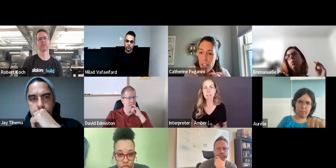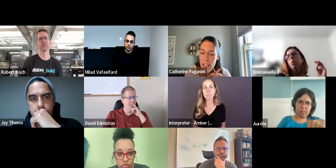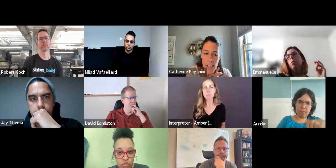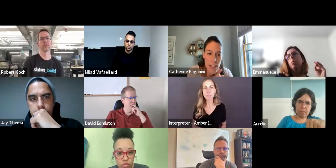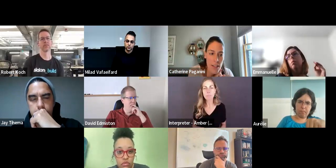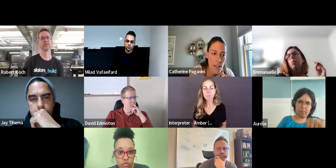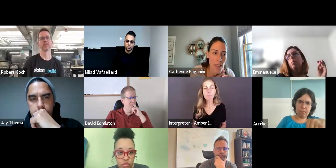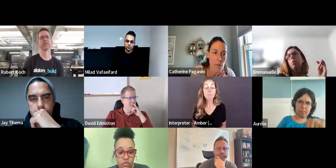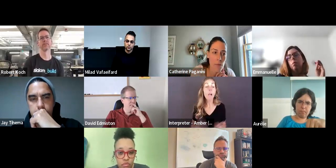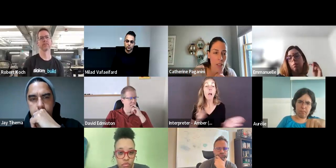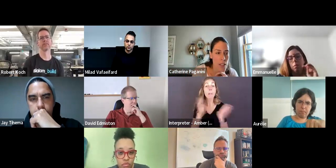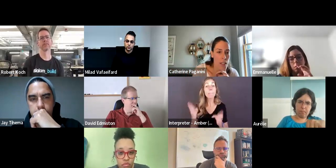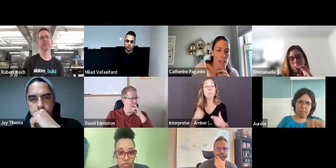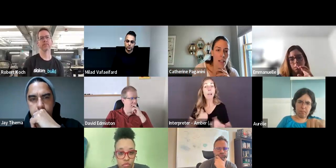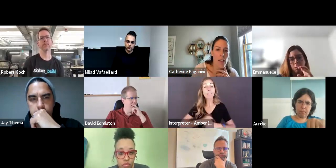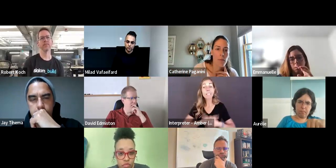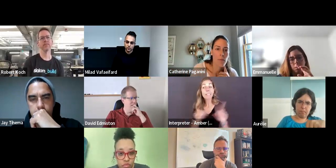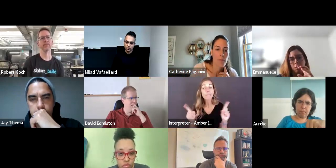And then we have a list that